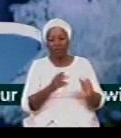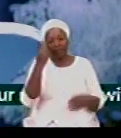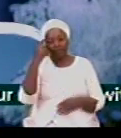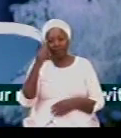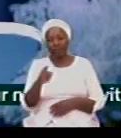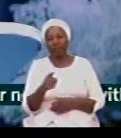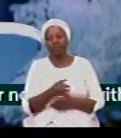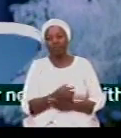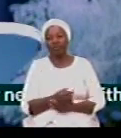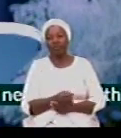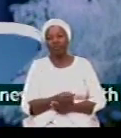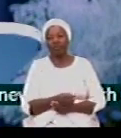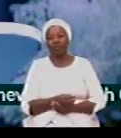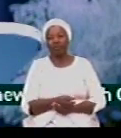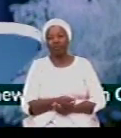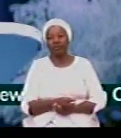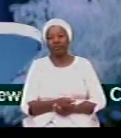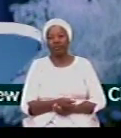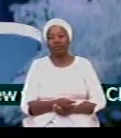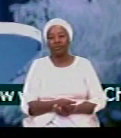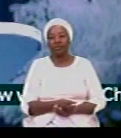Let's be fast.